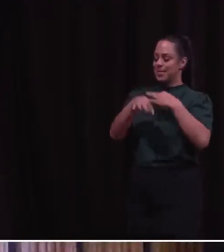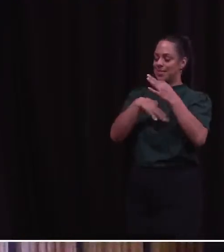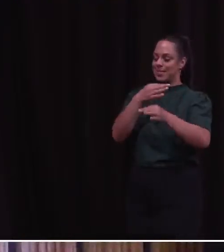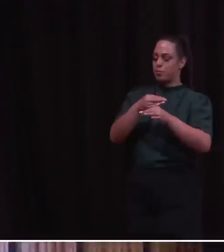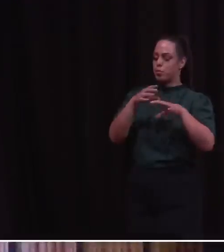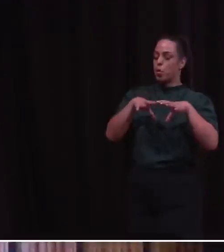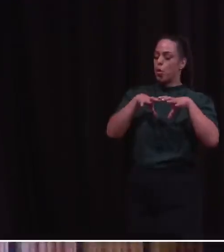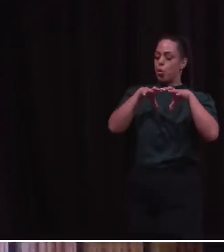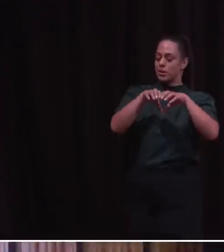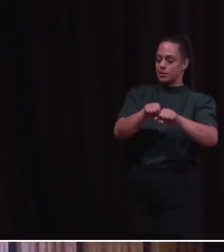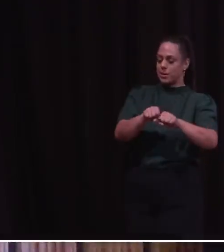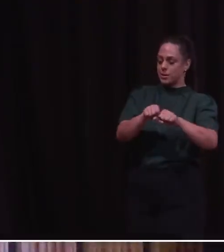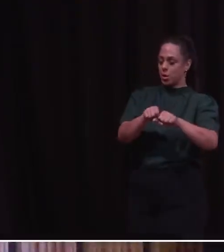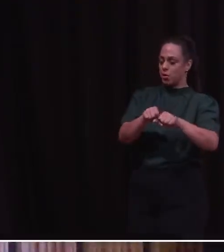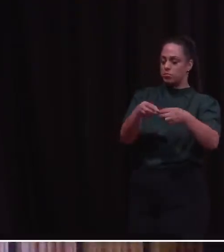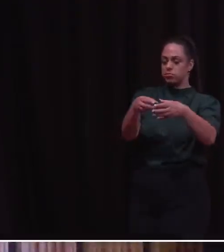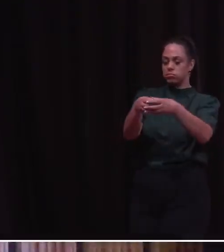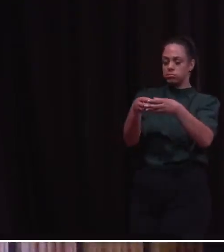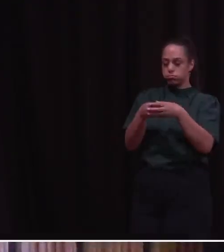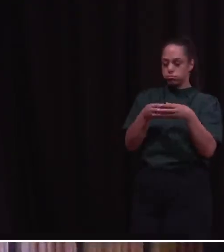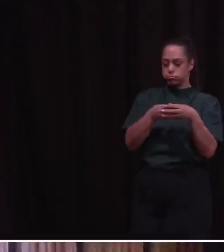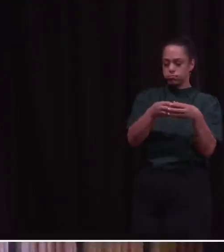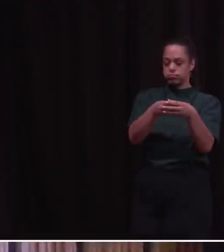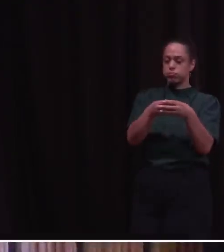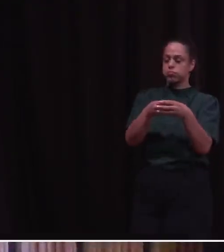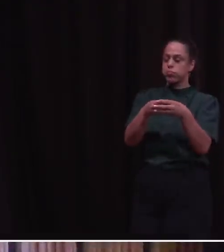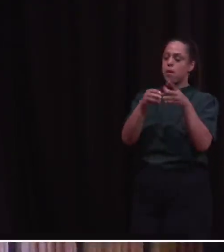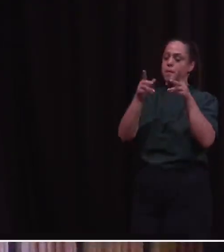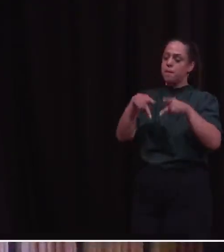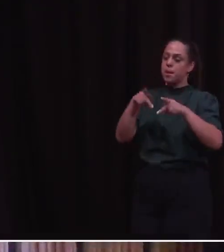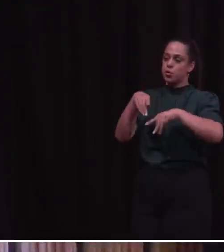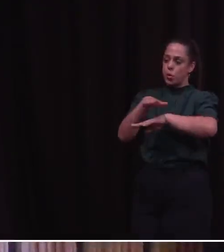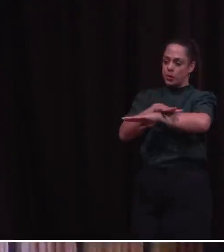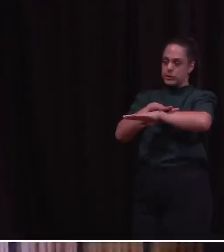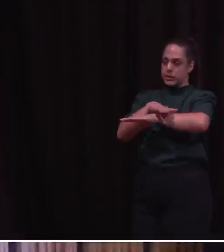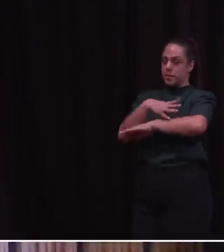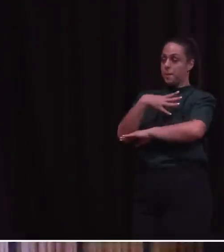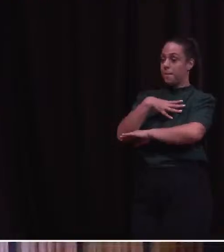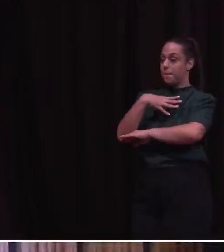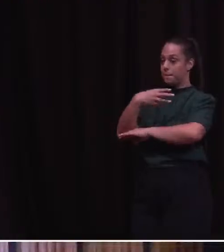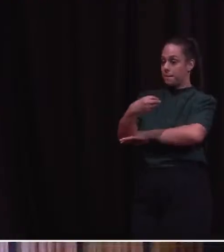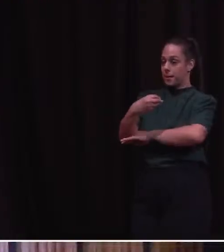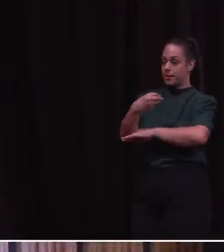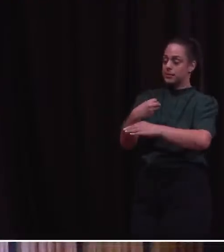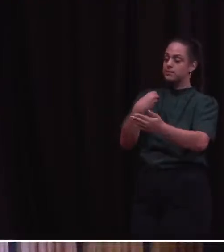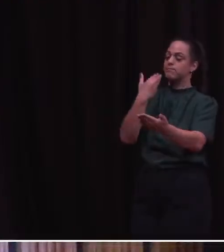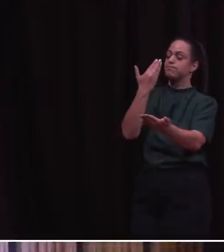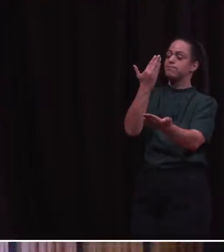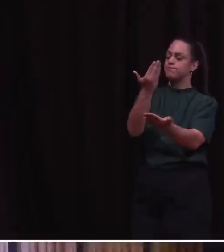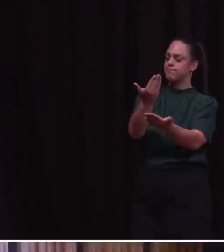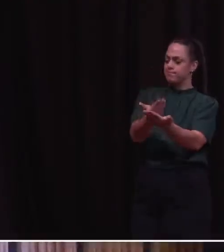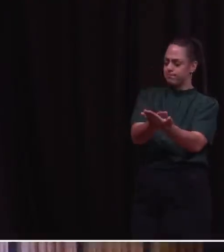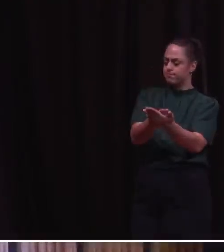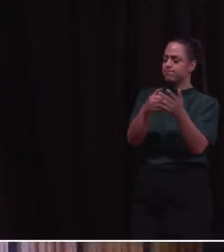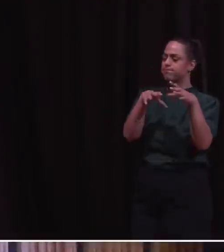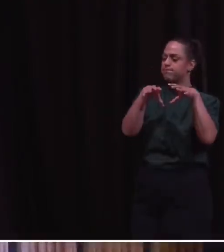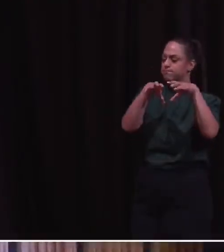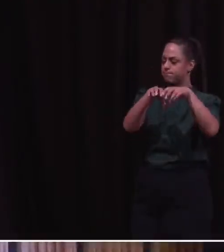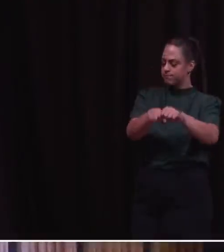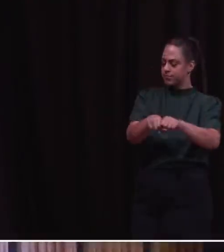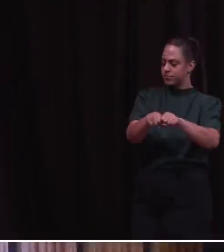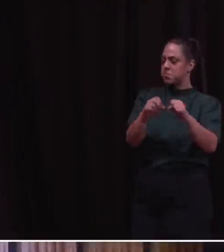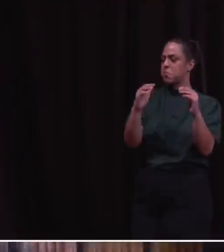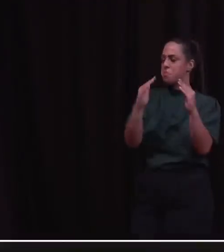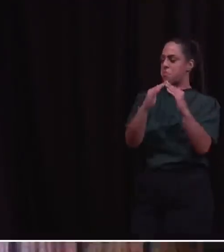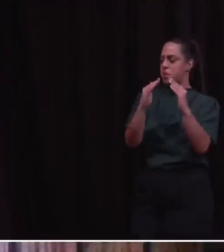which white people actually came and settled and lived there, which is the story